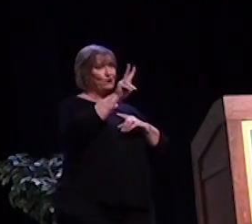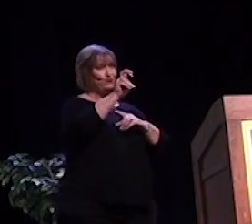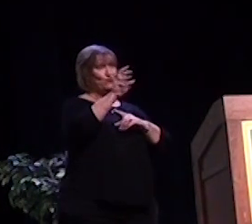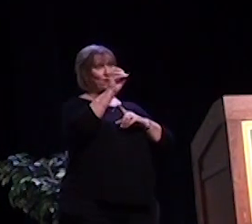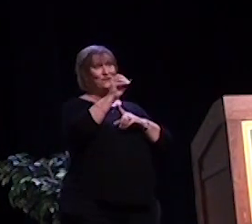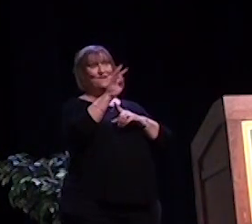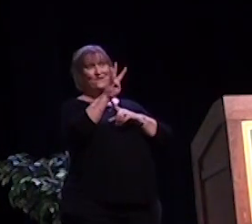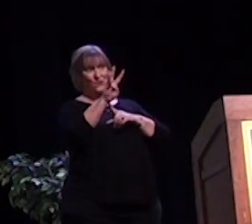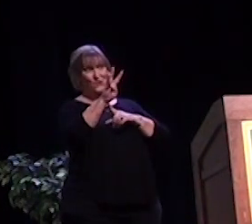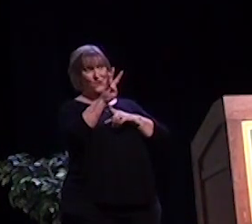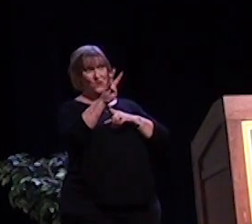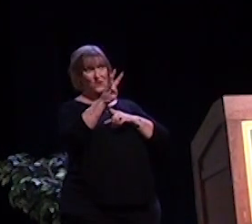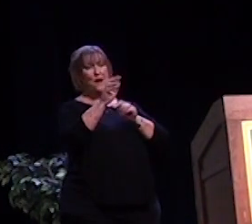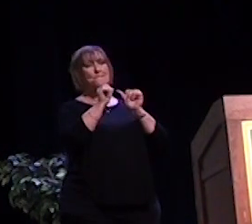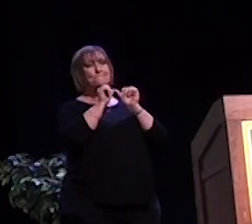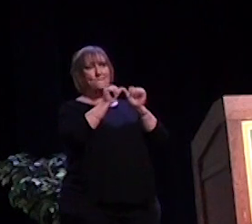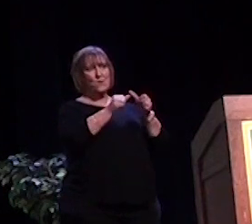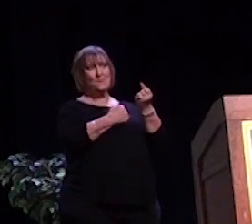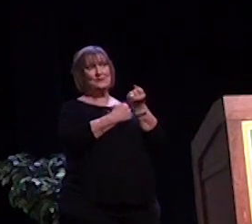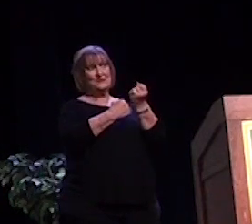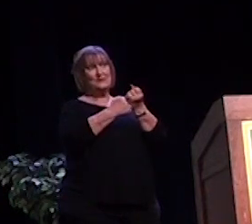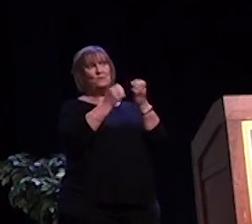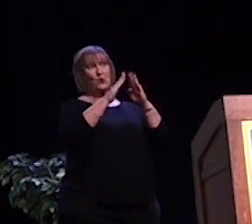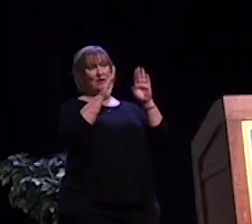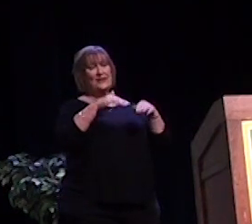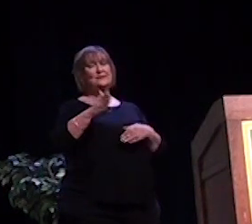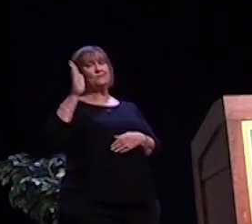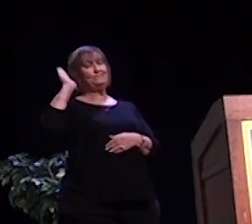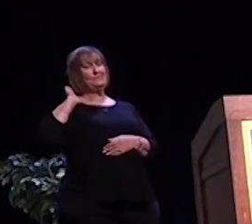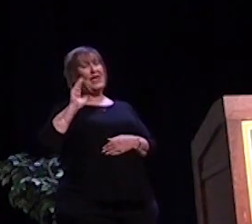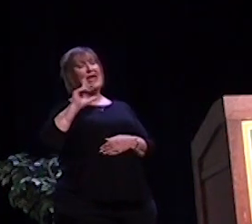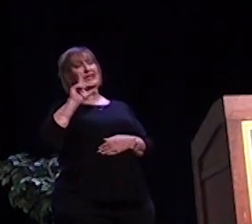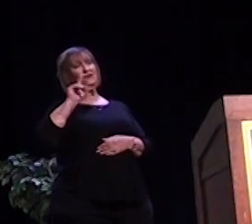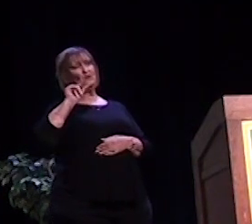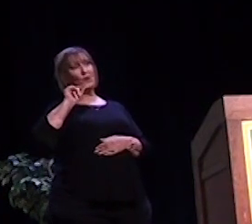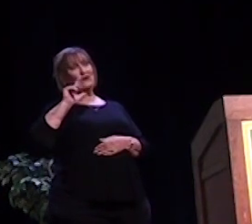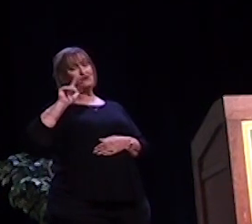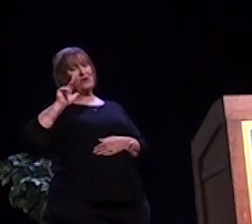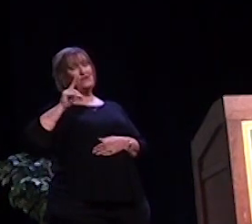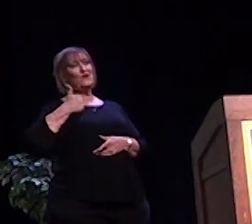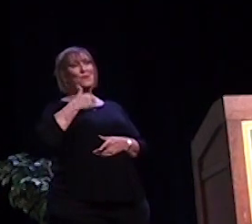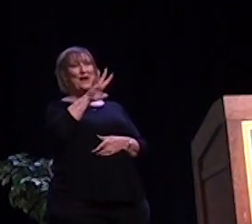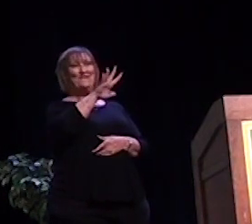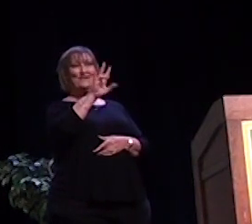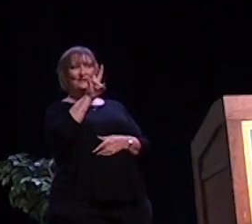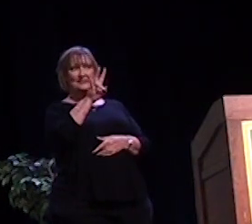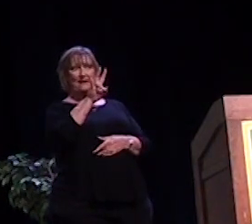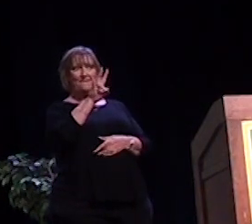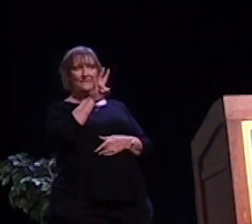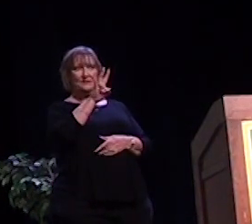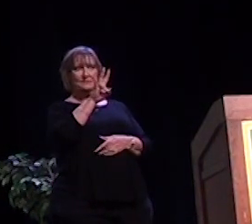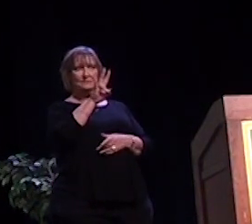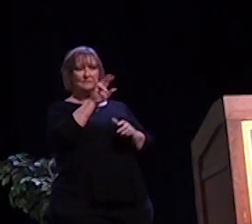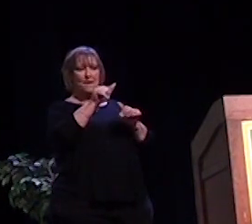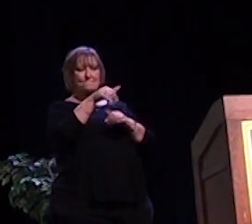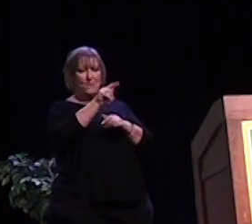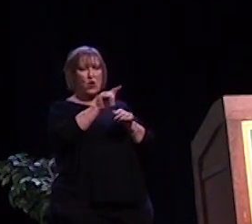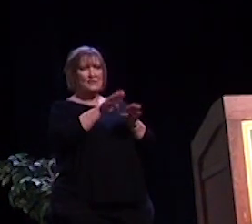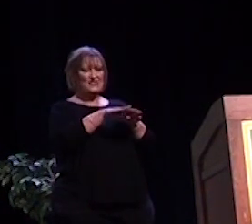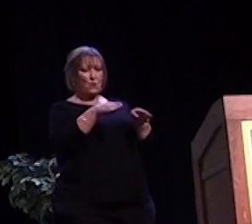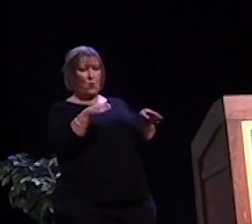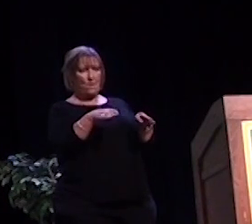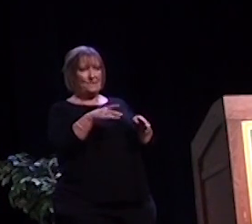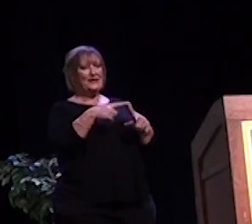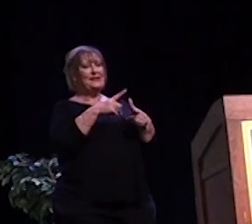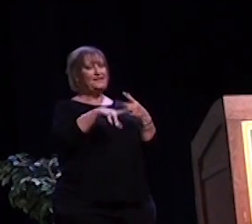housing. So in 2023, I mentioned we have 57 units that are occupied. About